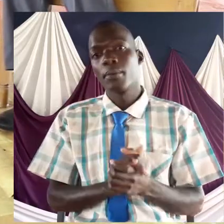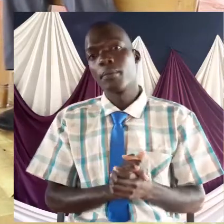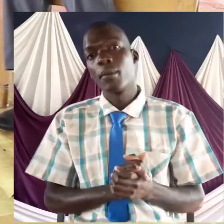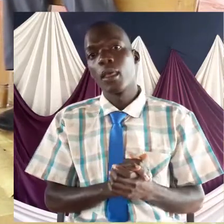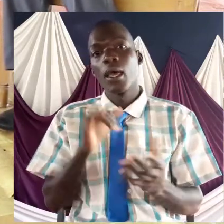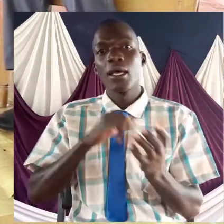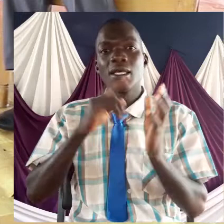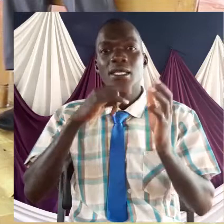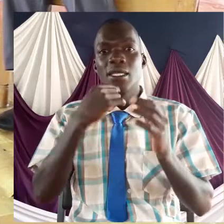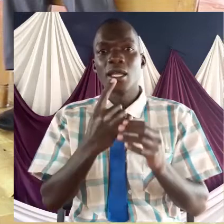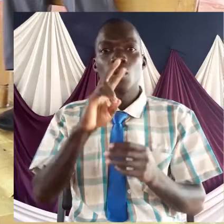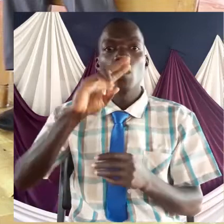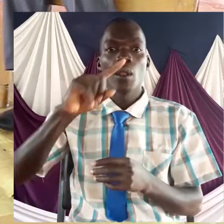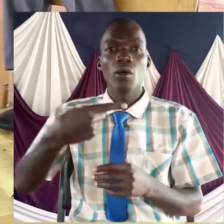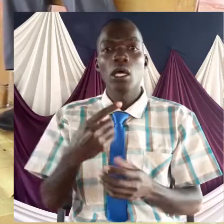me, unto